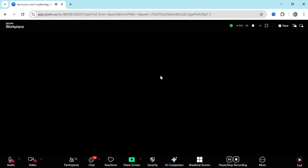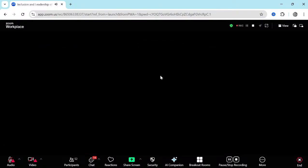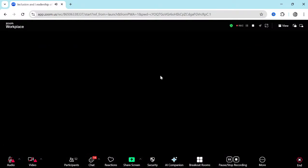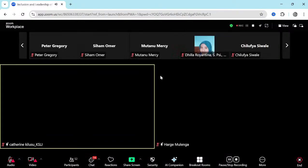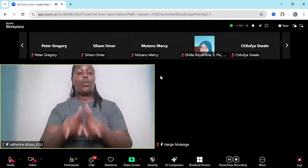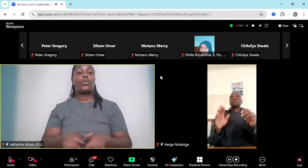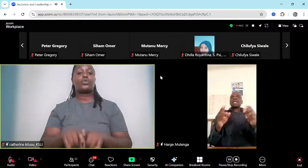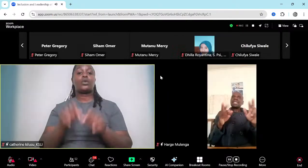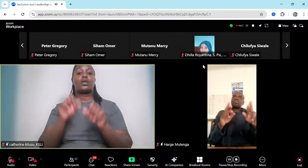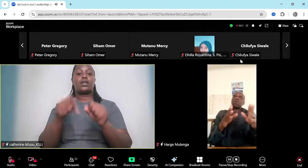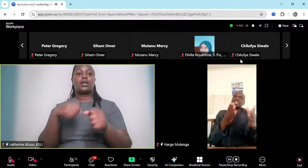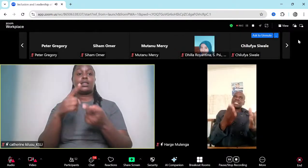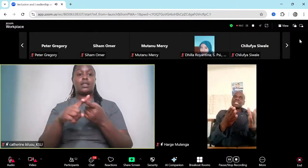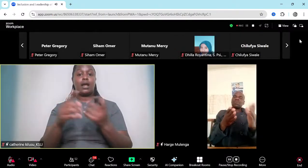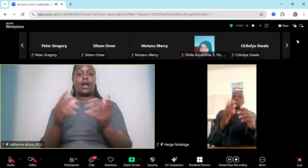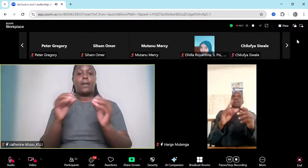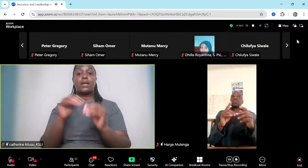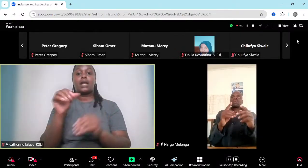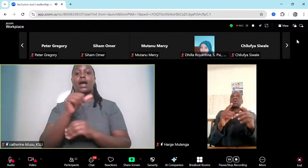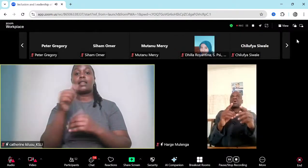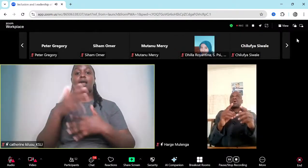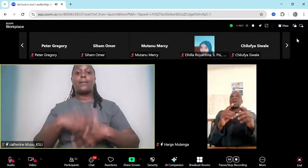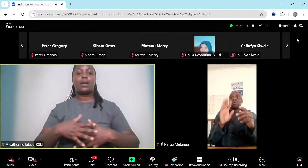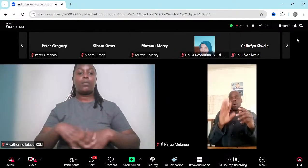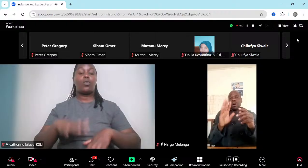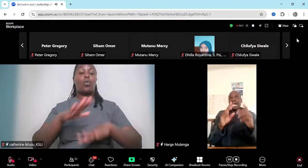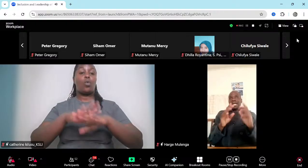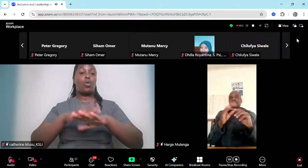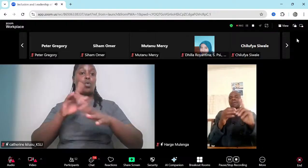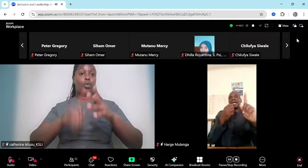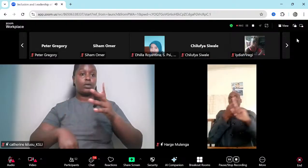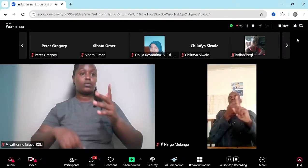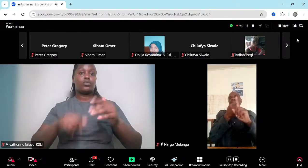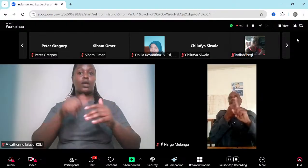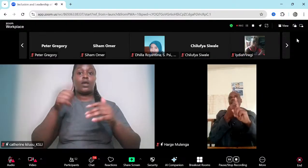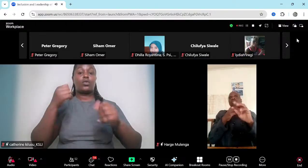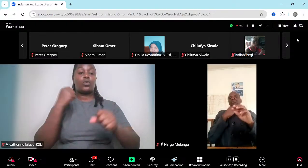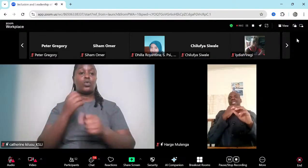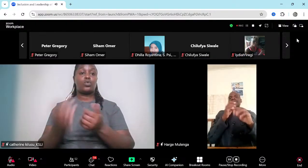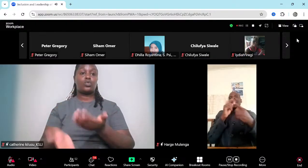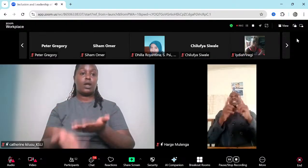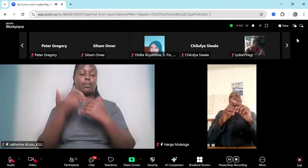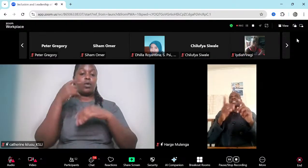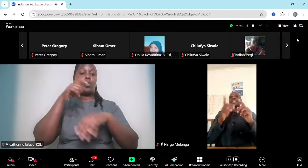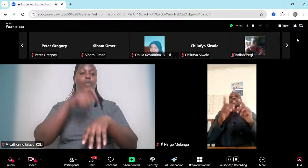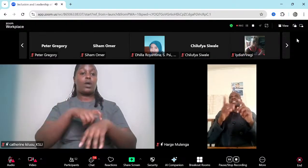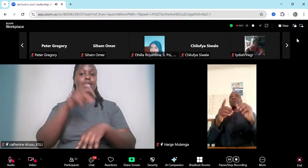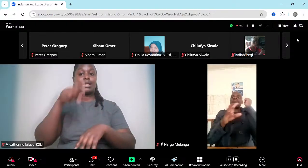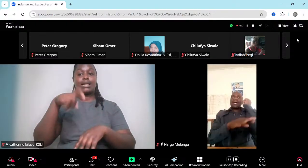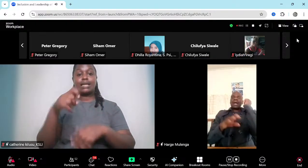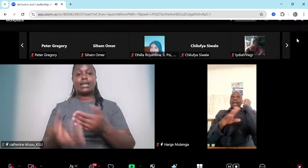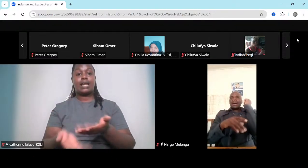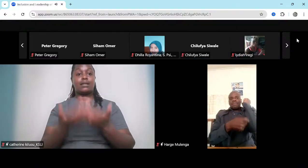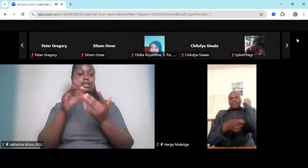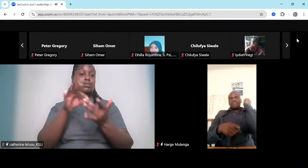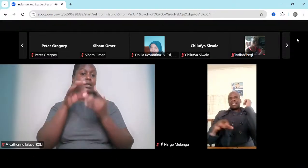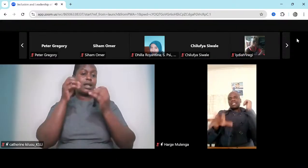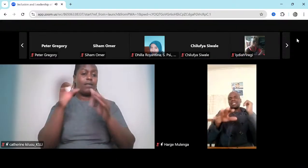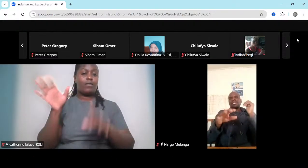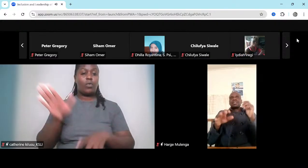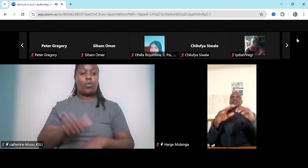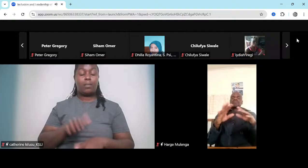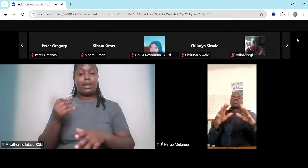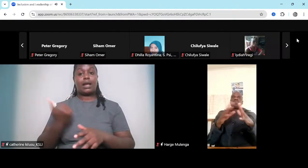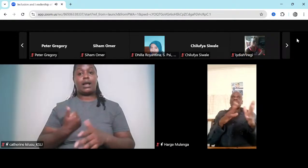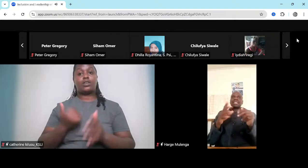out to other people. On which basis can they reach out to other people to help them when they need the help, especially if they are women and girls with